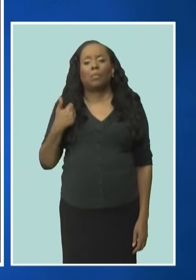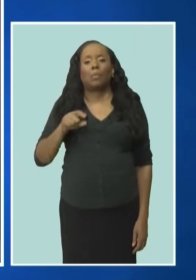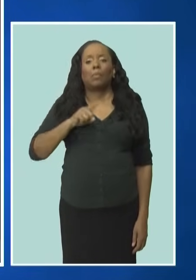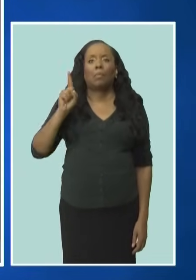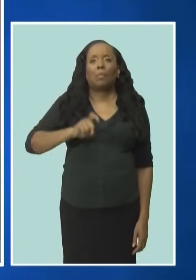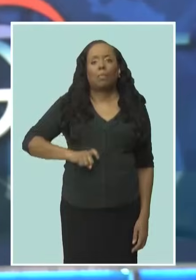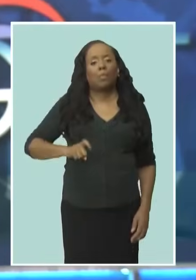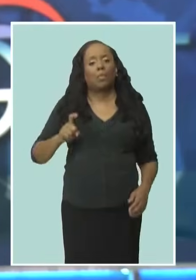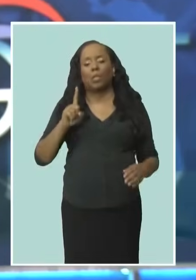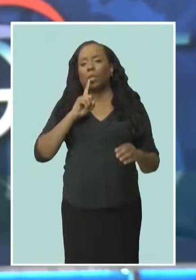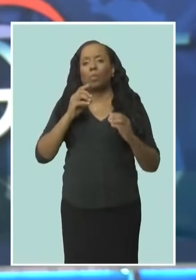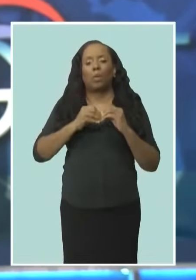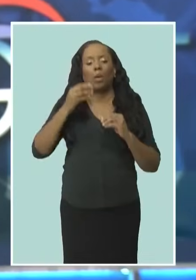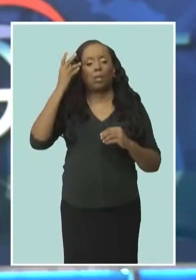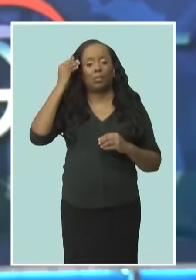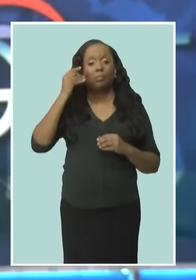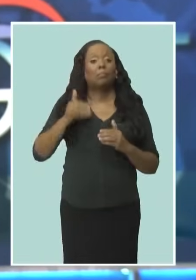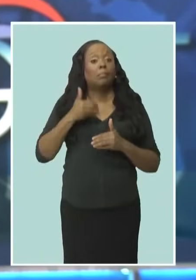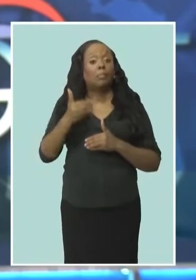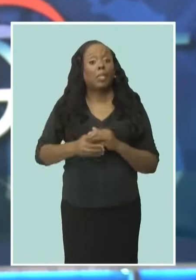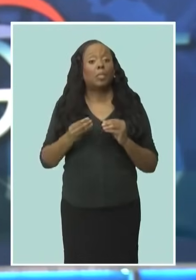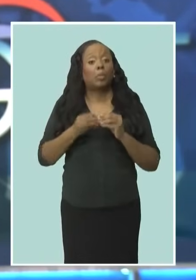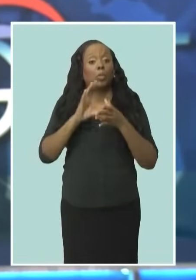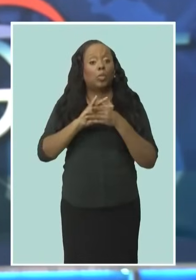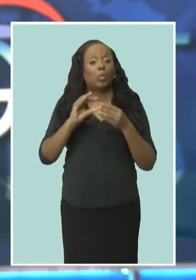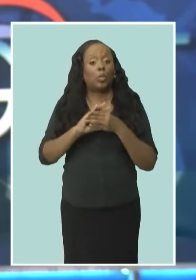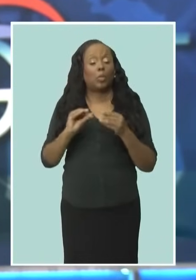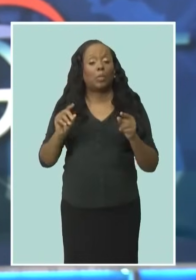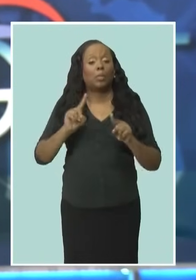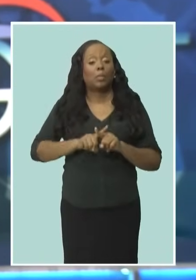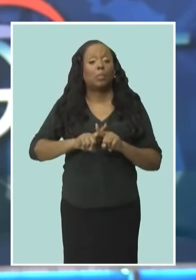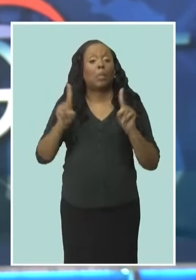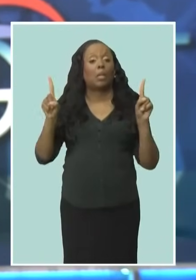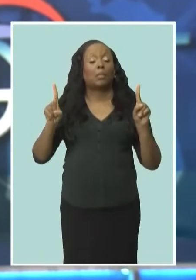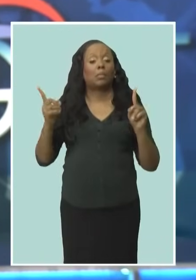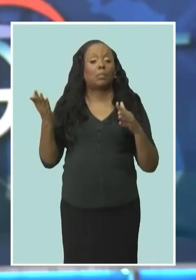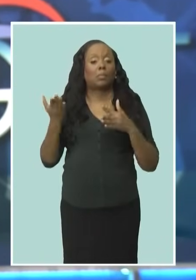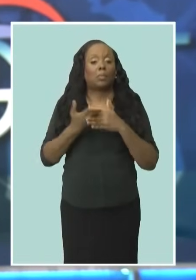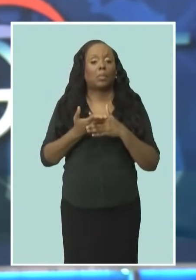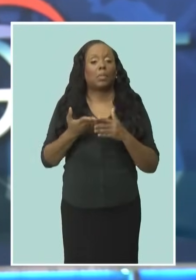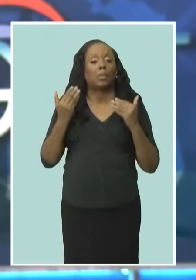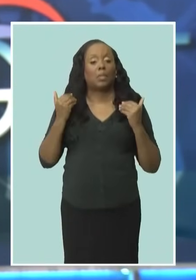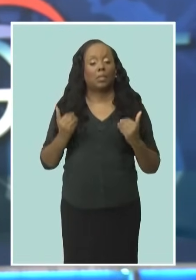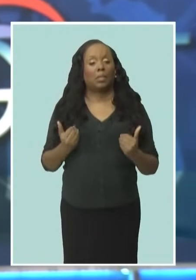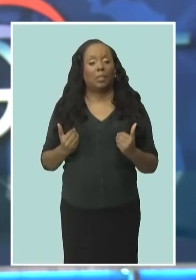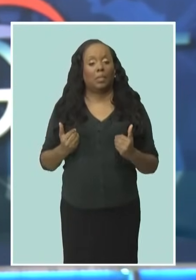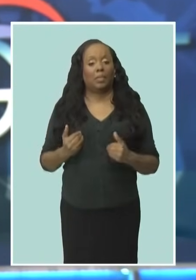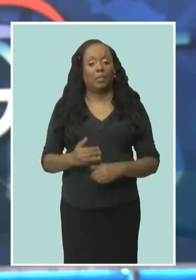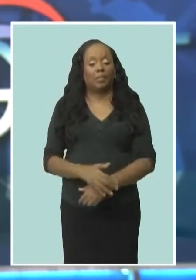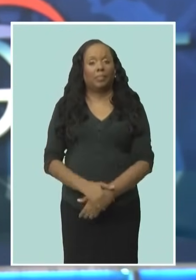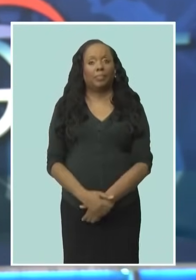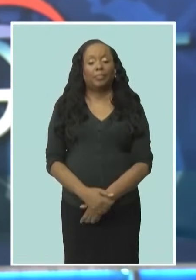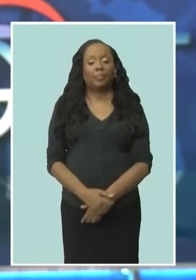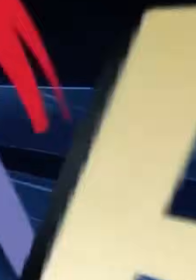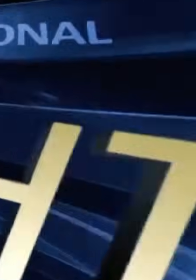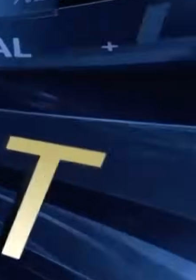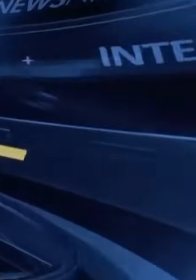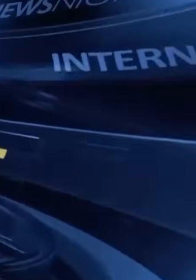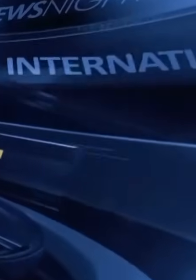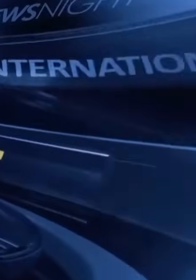consideration. Coming up on Newsnight, we'll update you on the fate of a St. Lucie man facing a number of assault